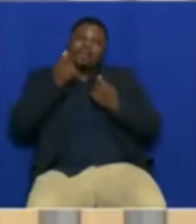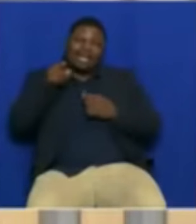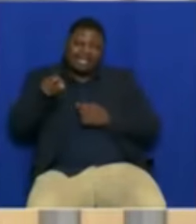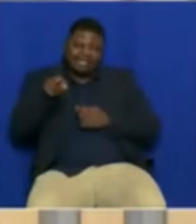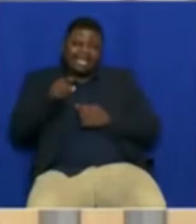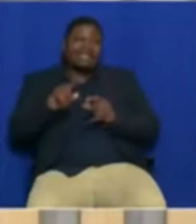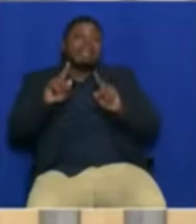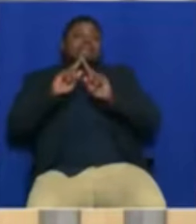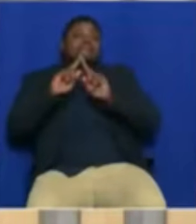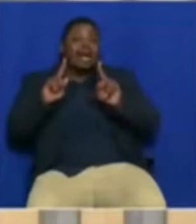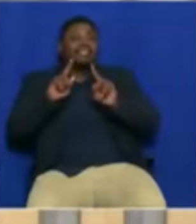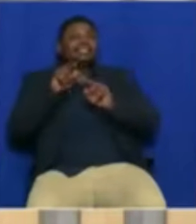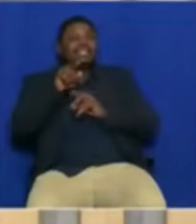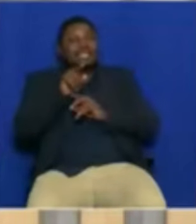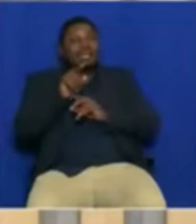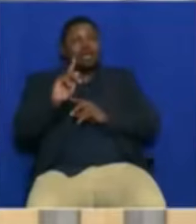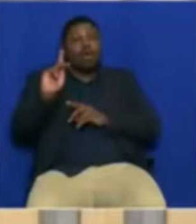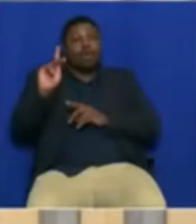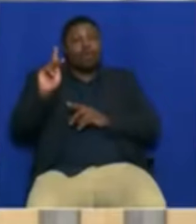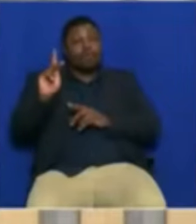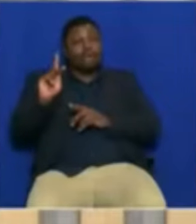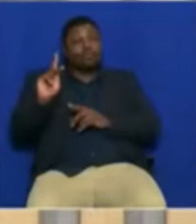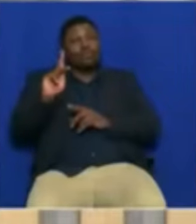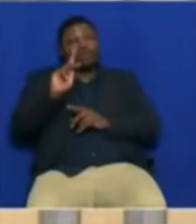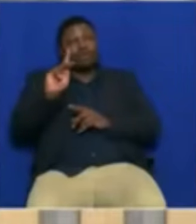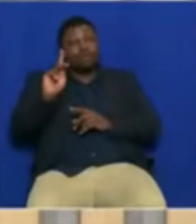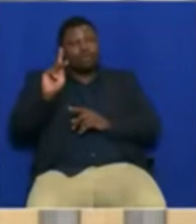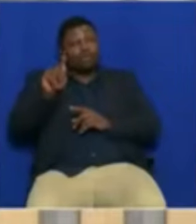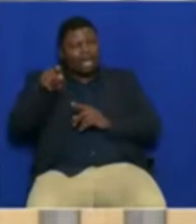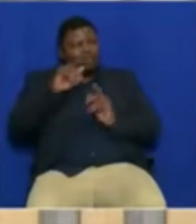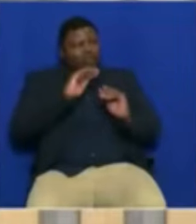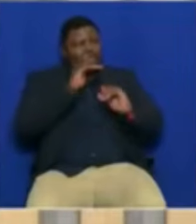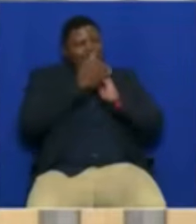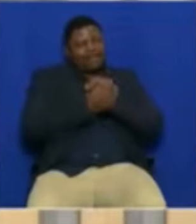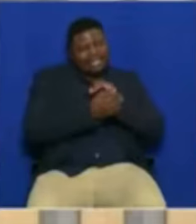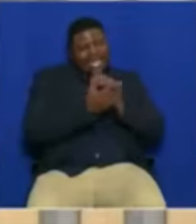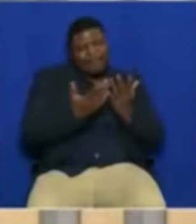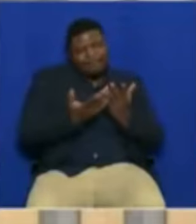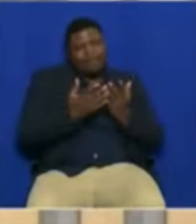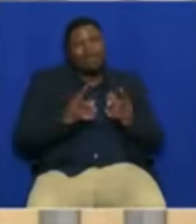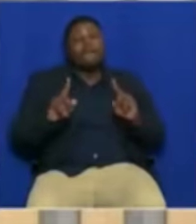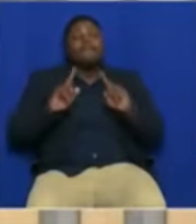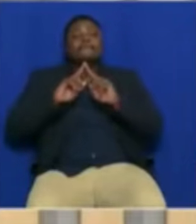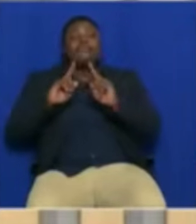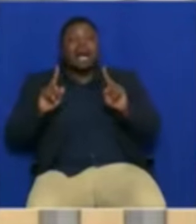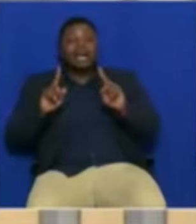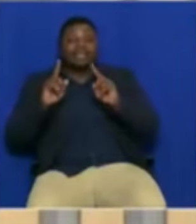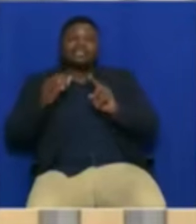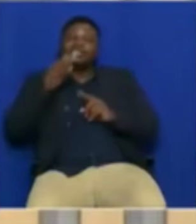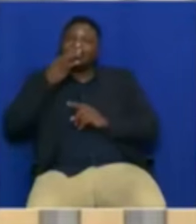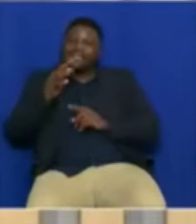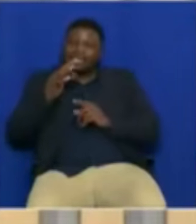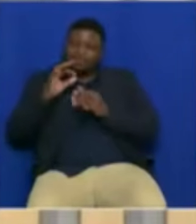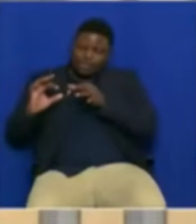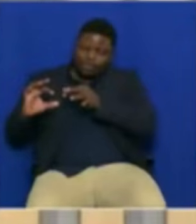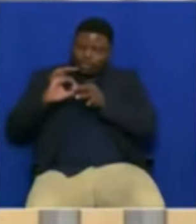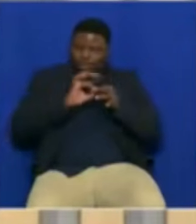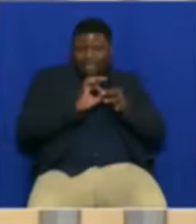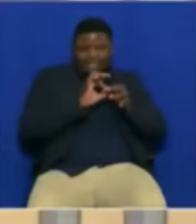So it says here, in connection with a CAS 38.